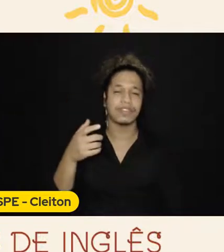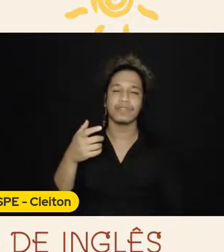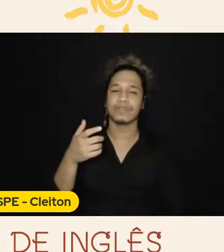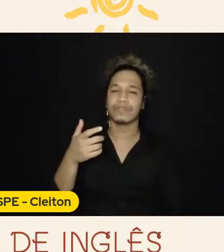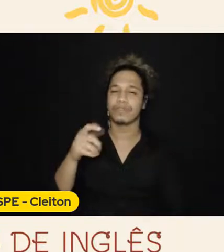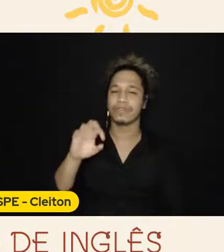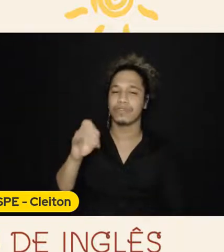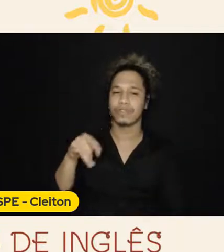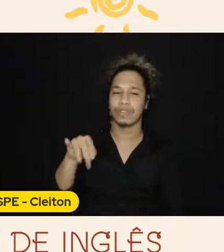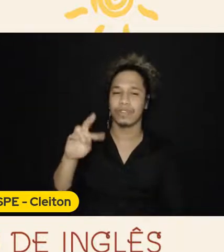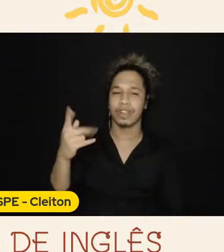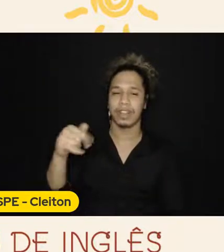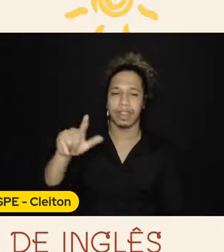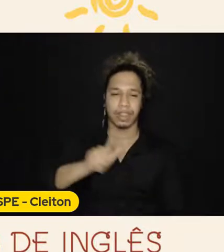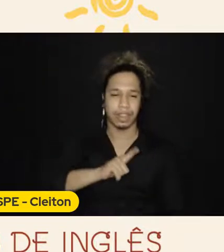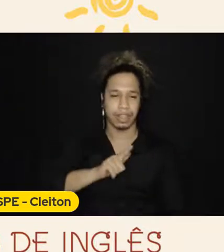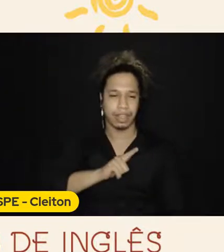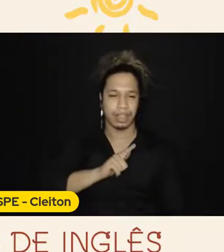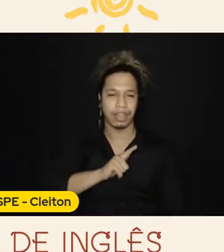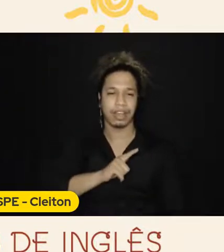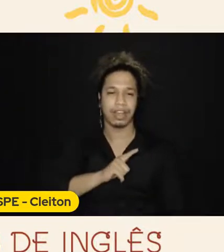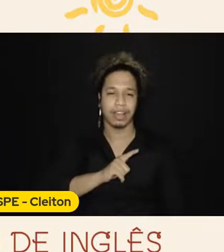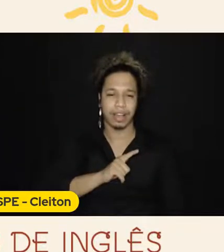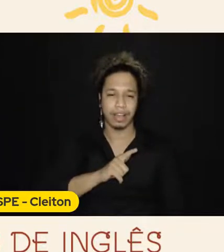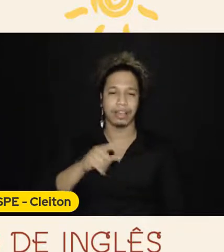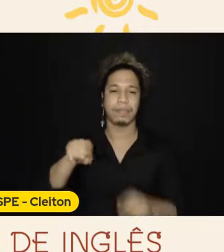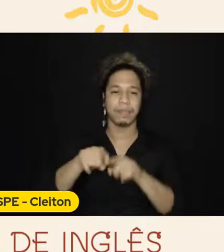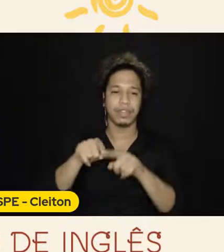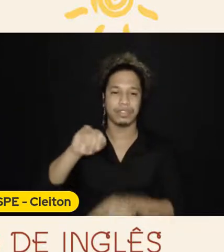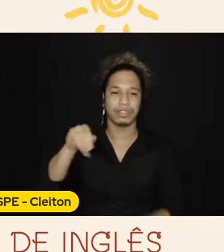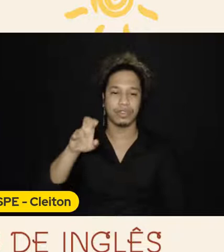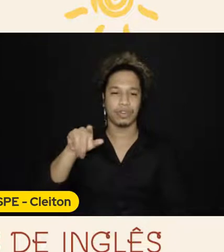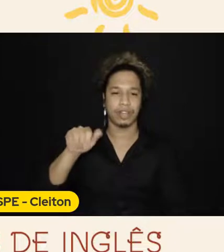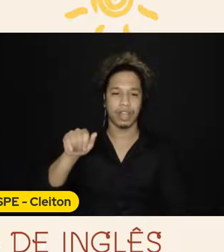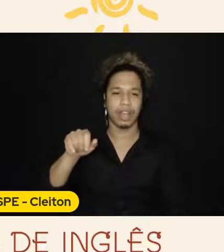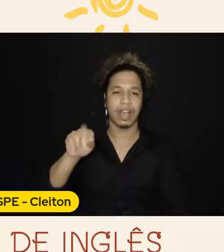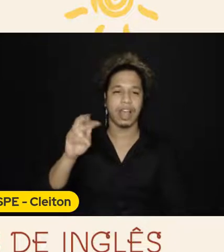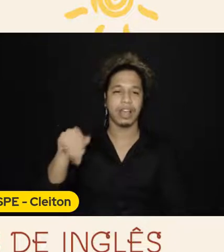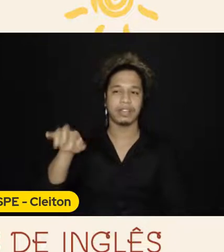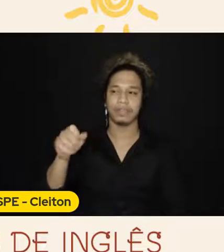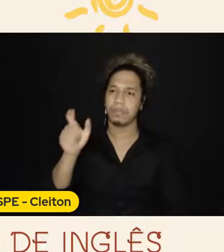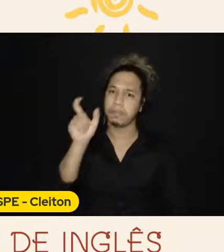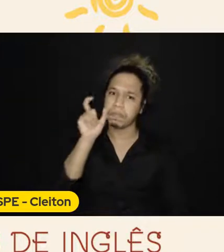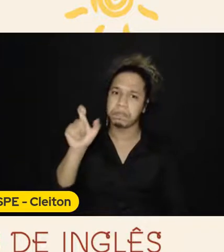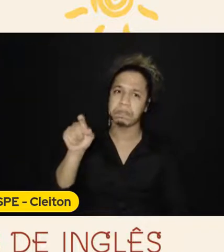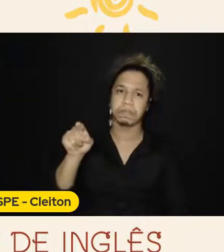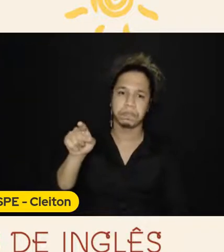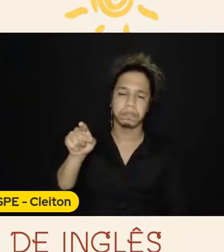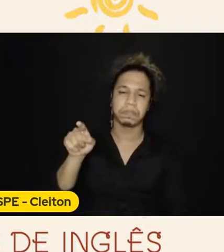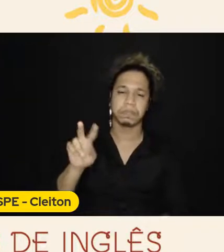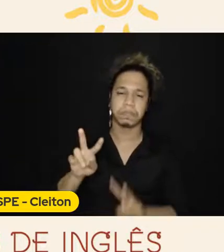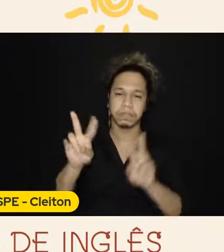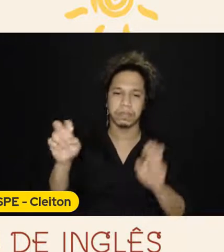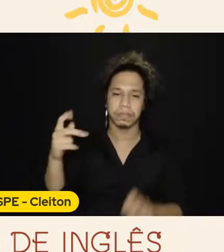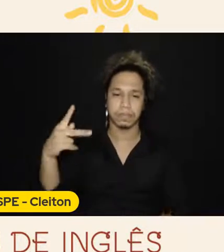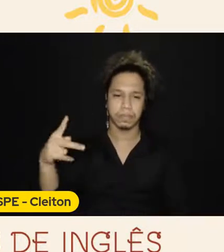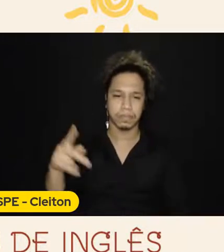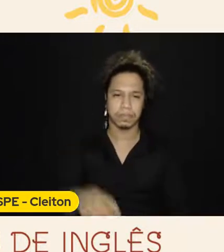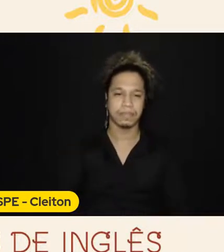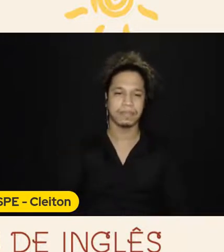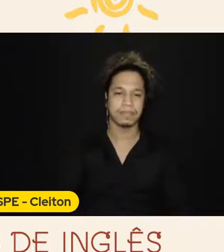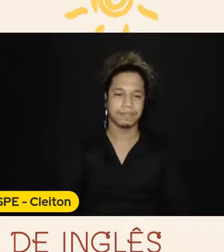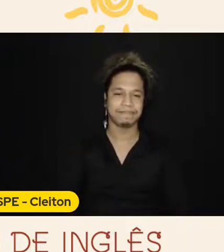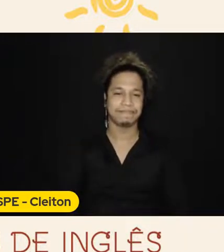and Nell No and Julia Hedges, they spoke a very interesting platform. So great ideas for teachers,